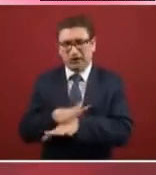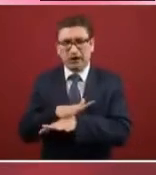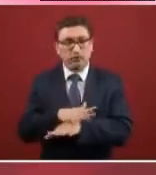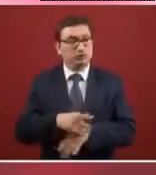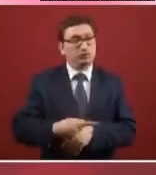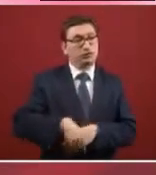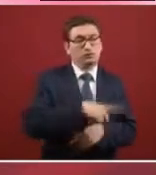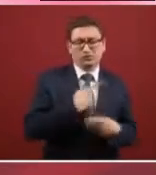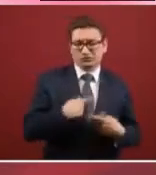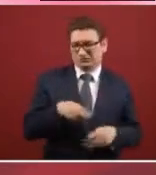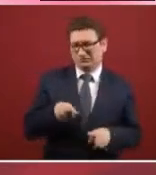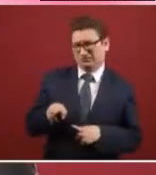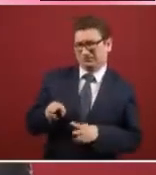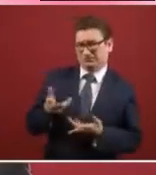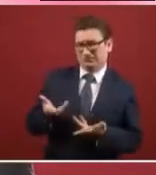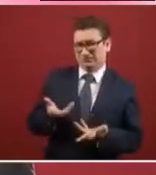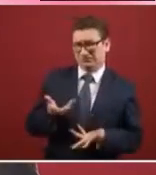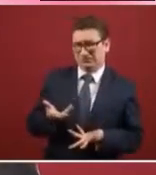con